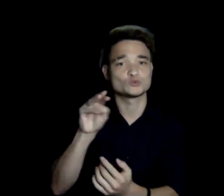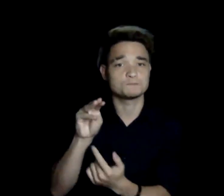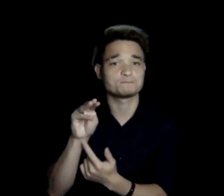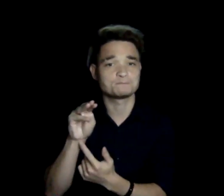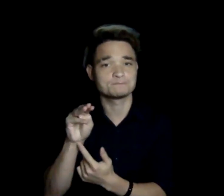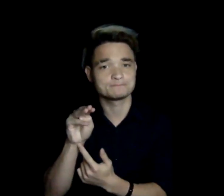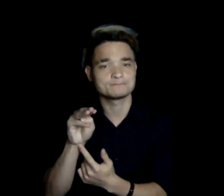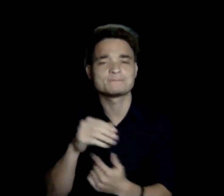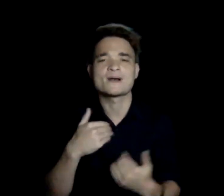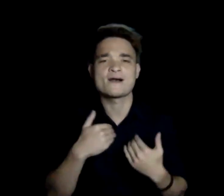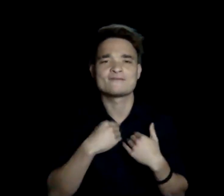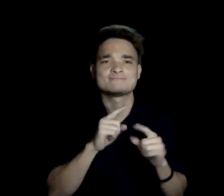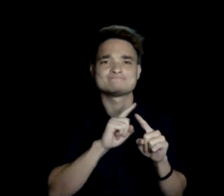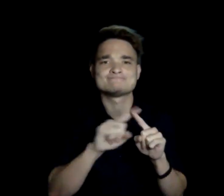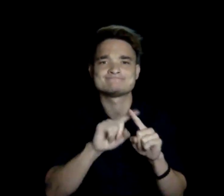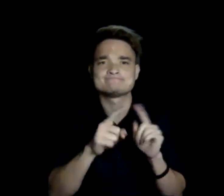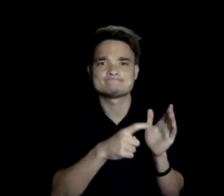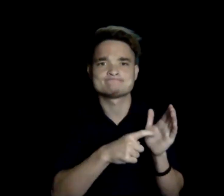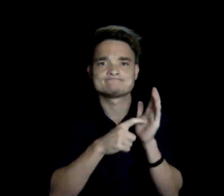interpreters through Zoom.